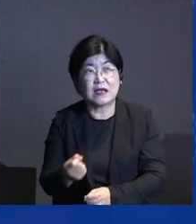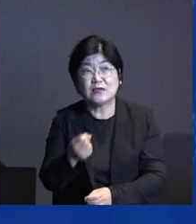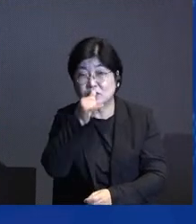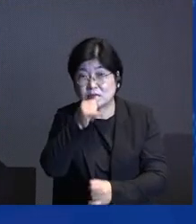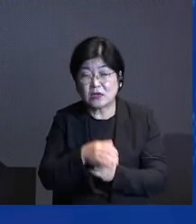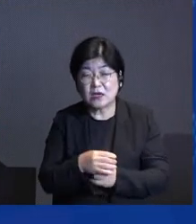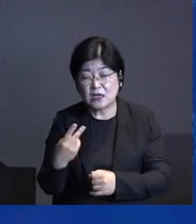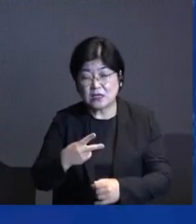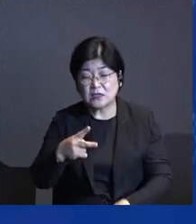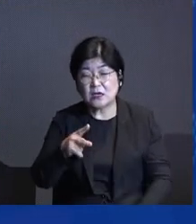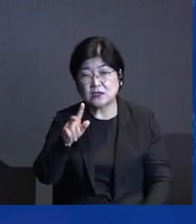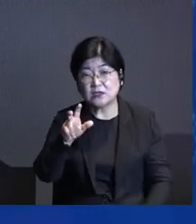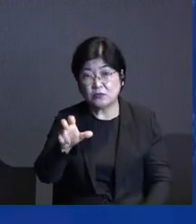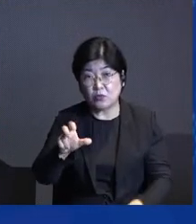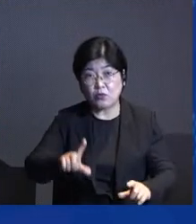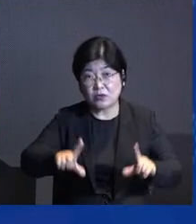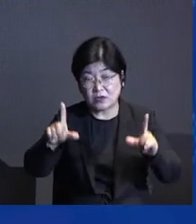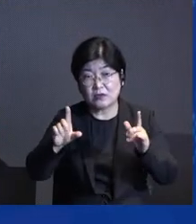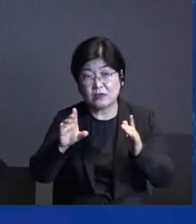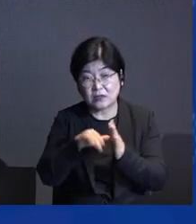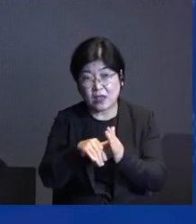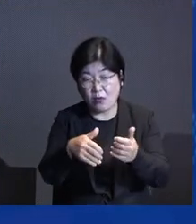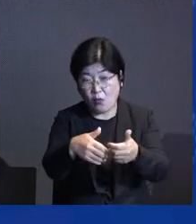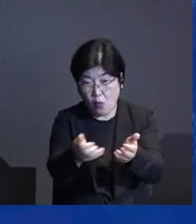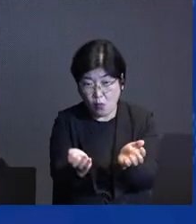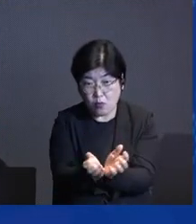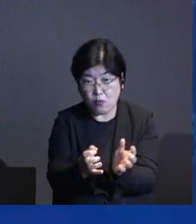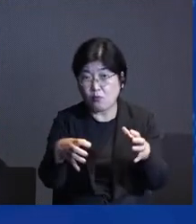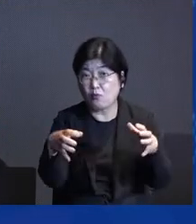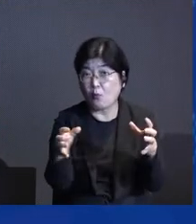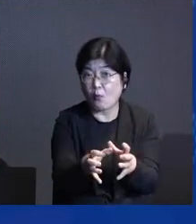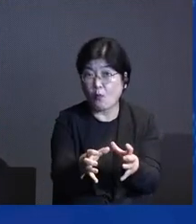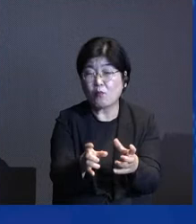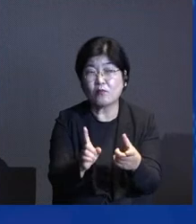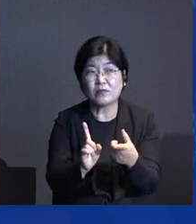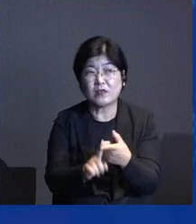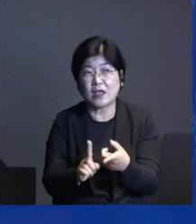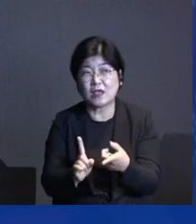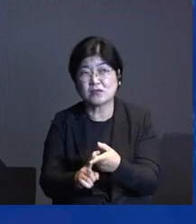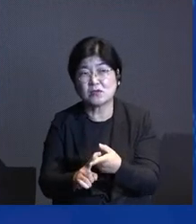government has planned to replicate, and we will have about